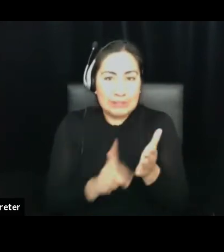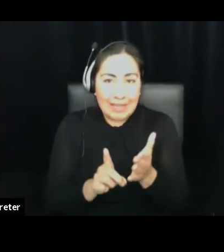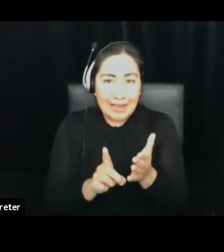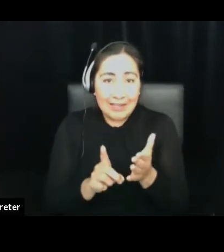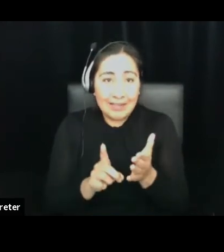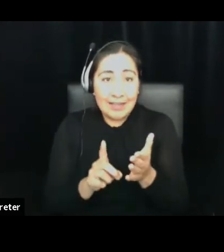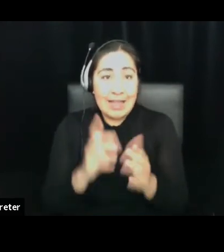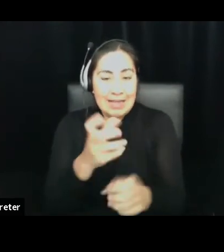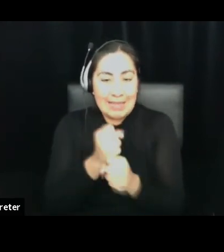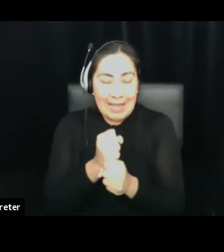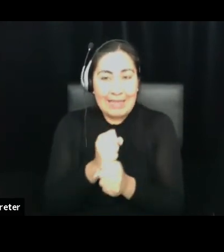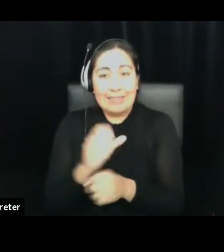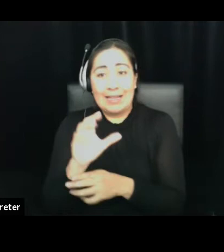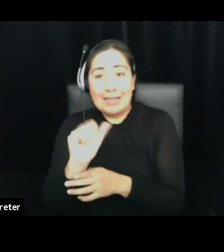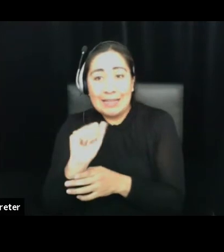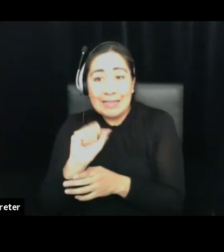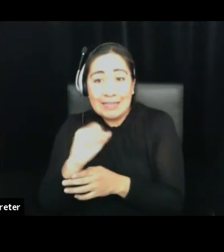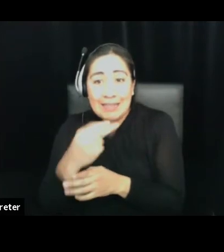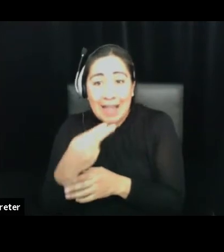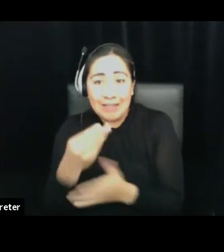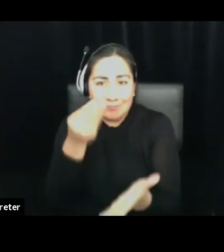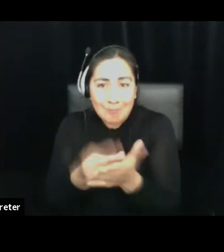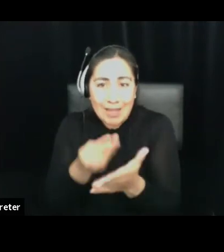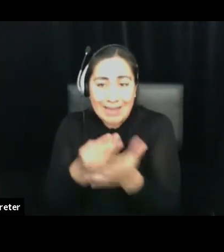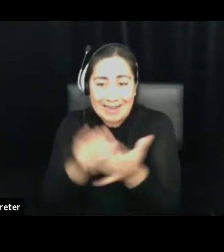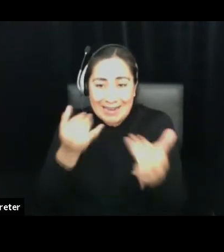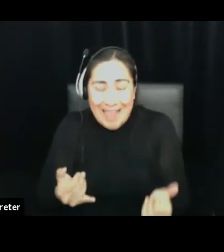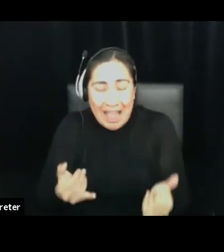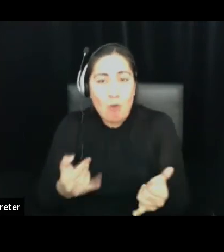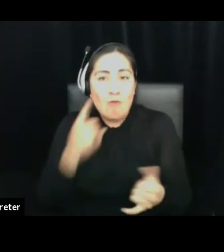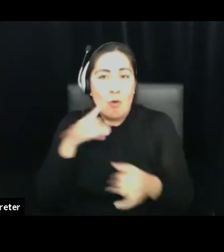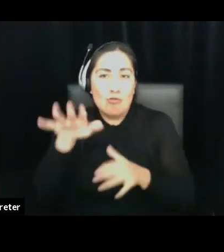in your hands now for your basic needs.